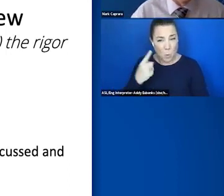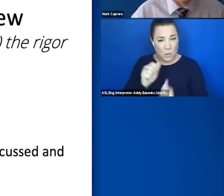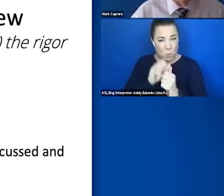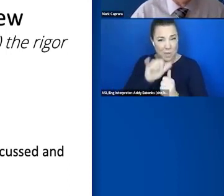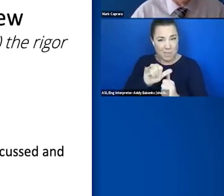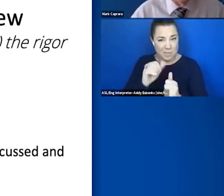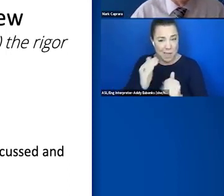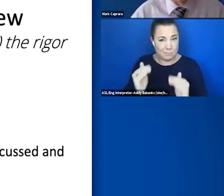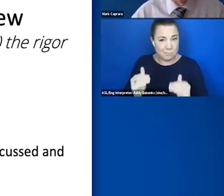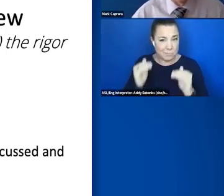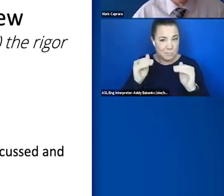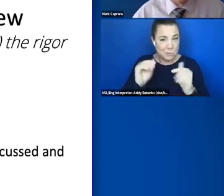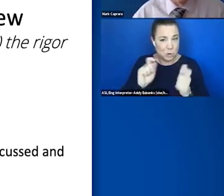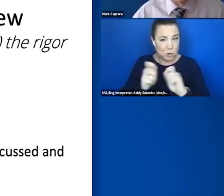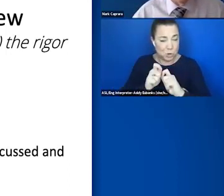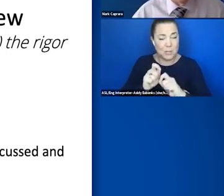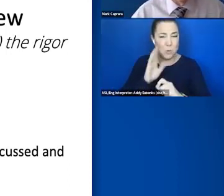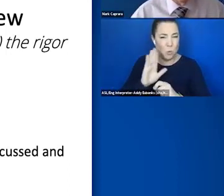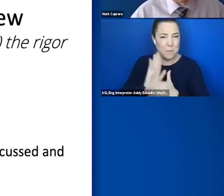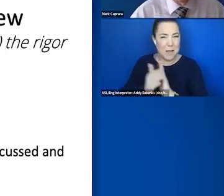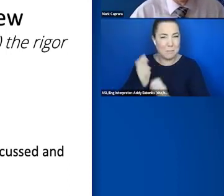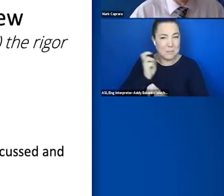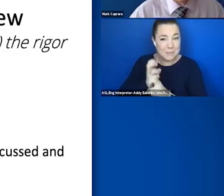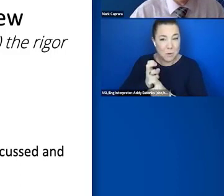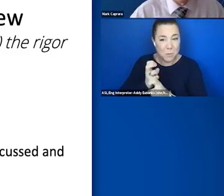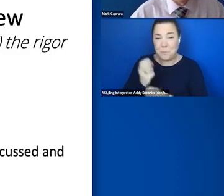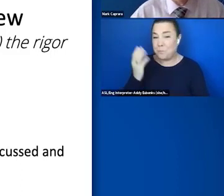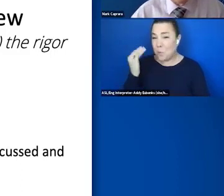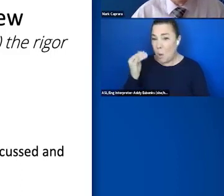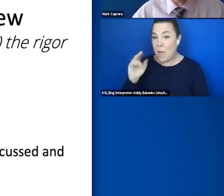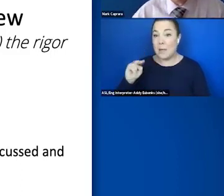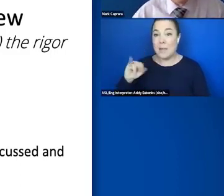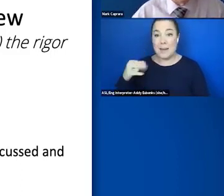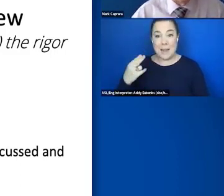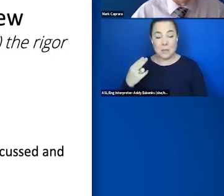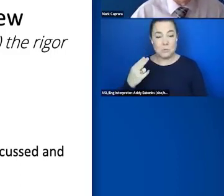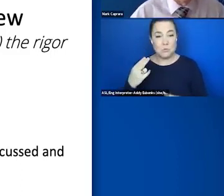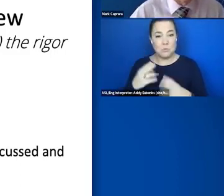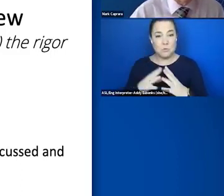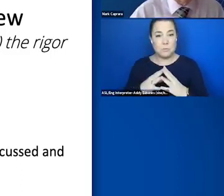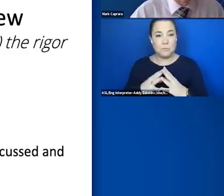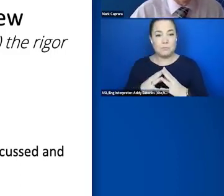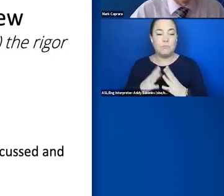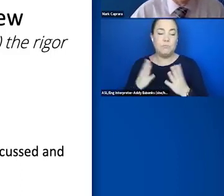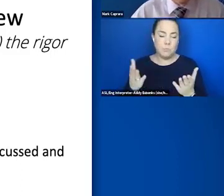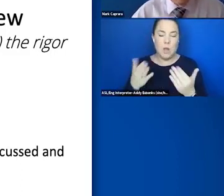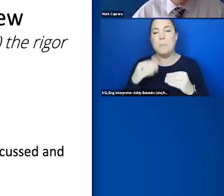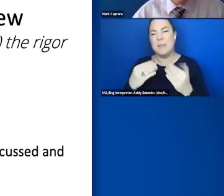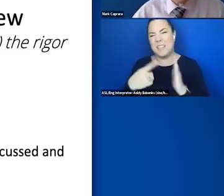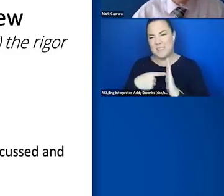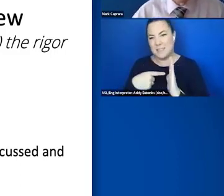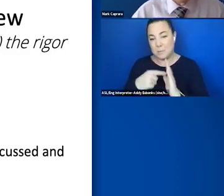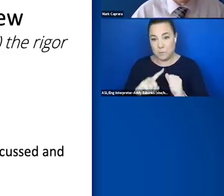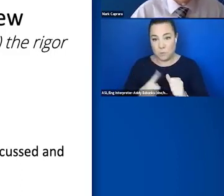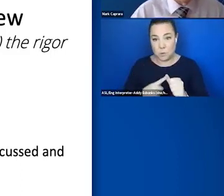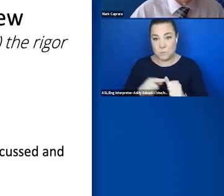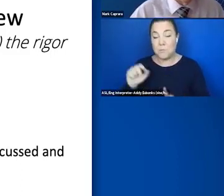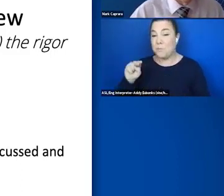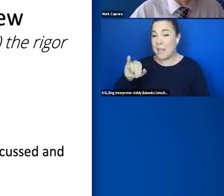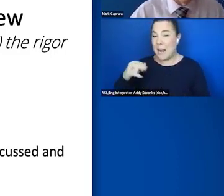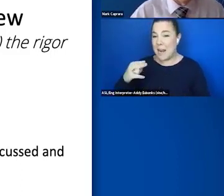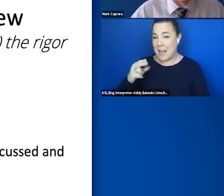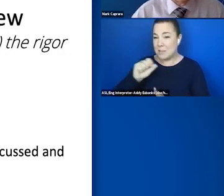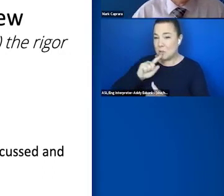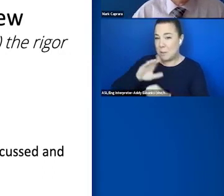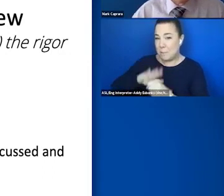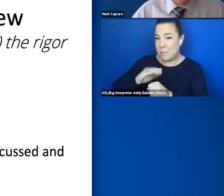and for example, NIH is committed to addressing reputational bias on multiple fronts. You can go to this link here